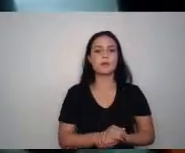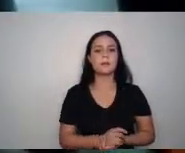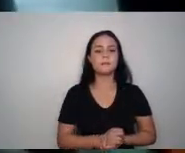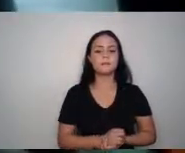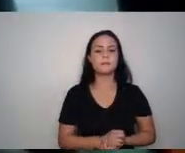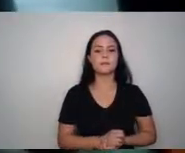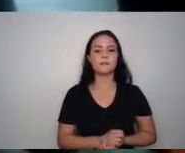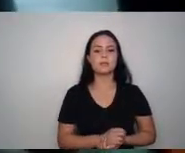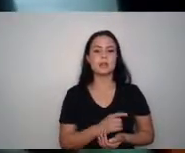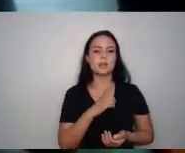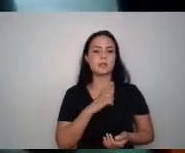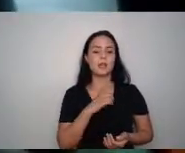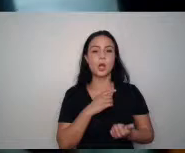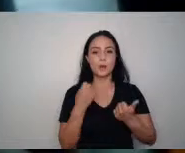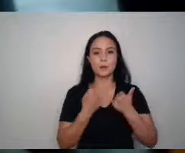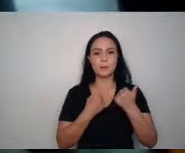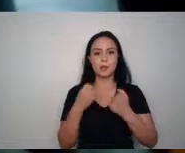can